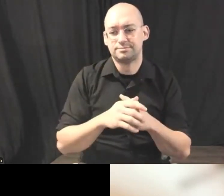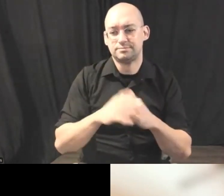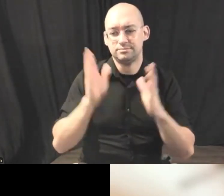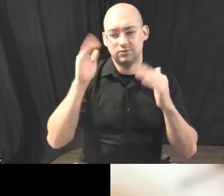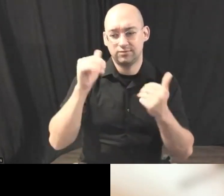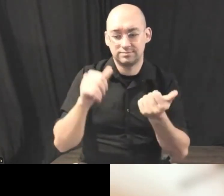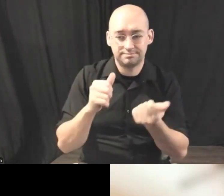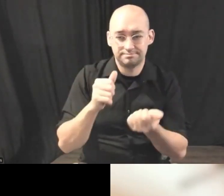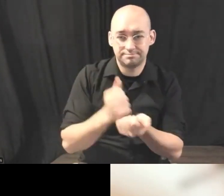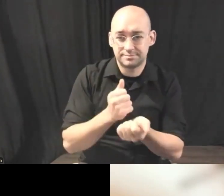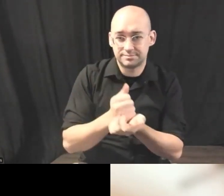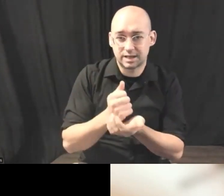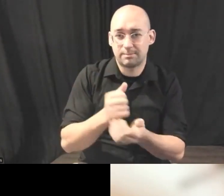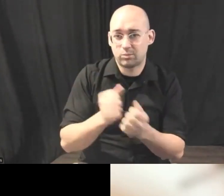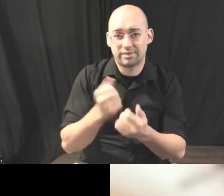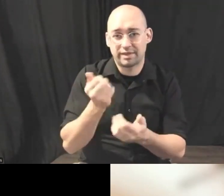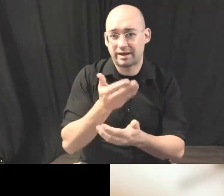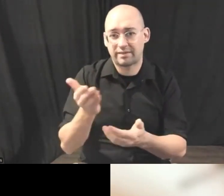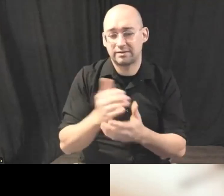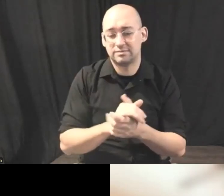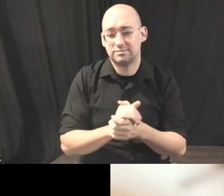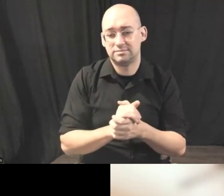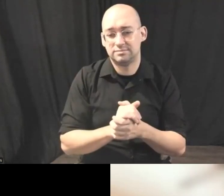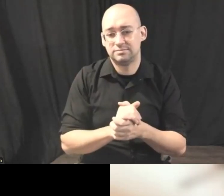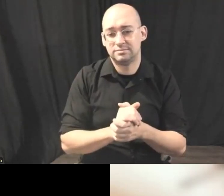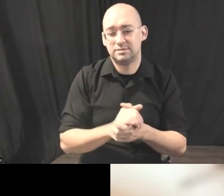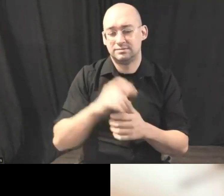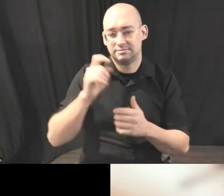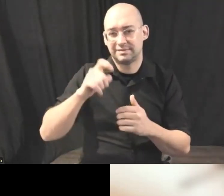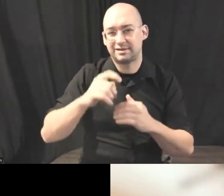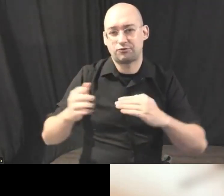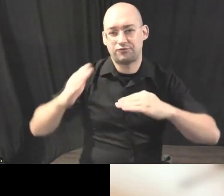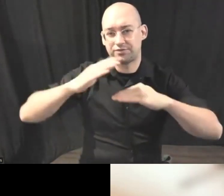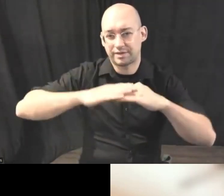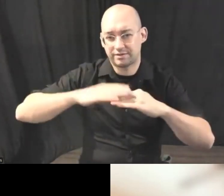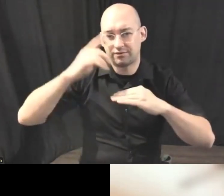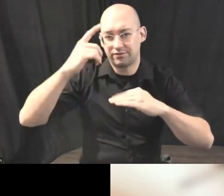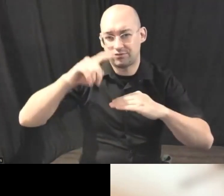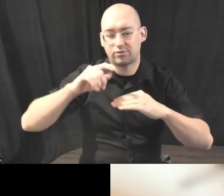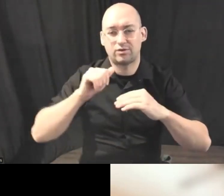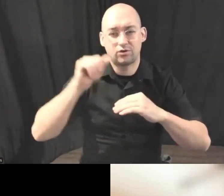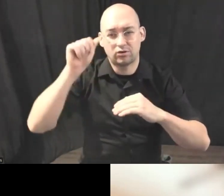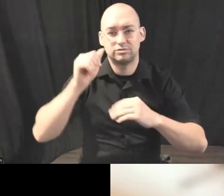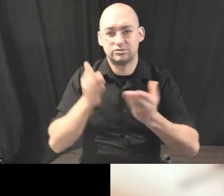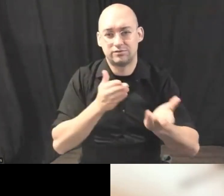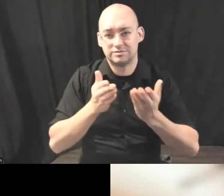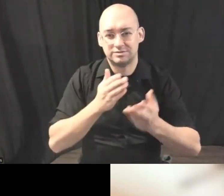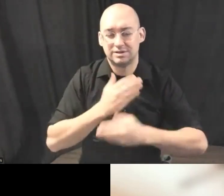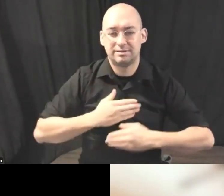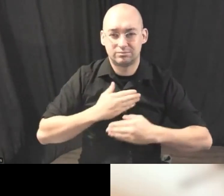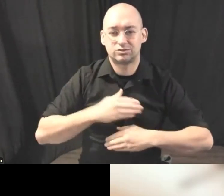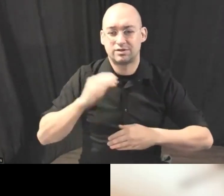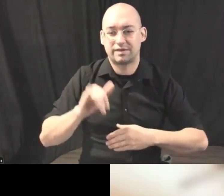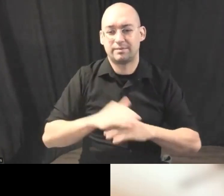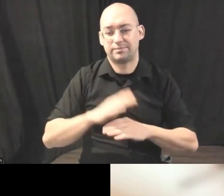think that is such a needed overlay for our adult day program. So really appreciate that. That we will be